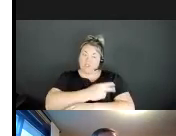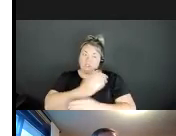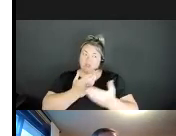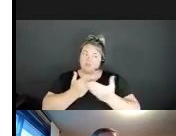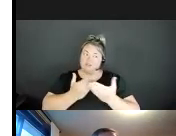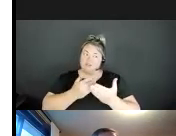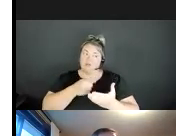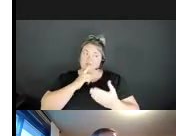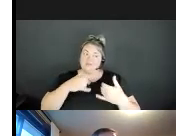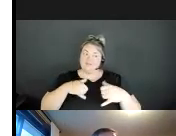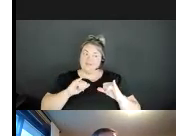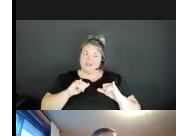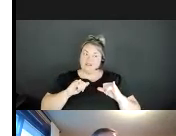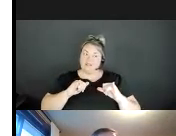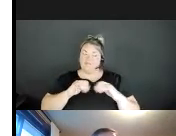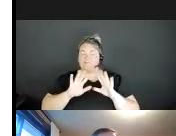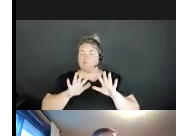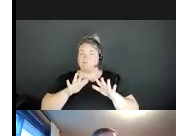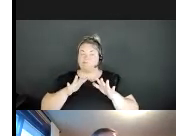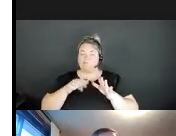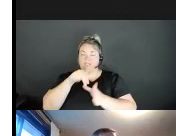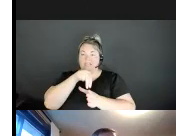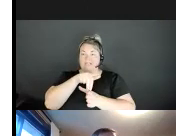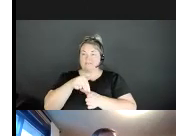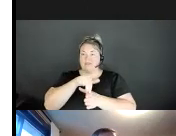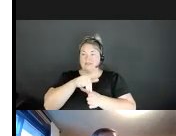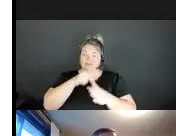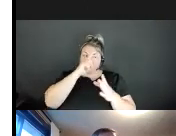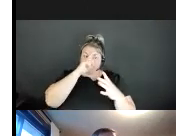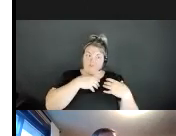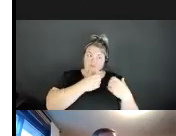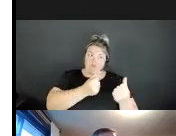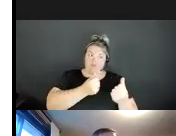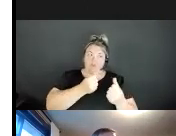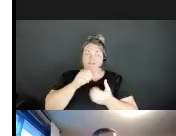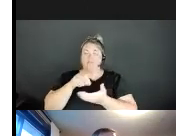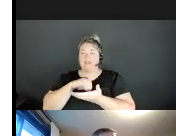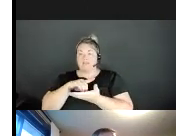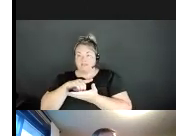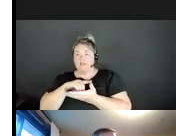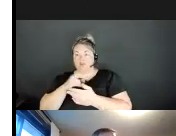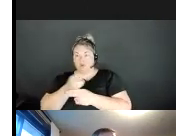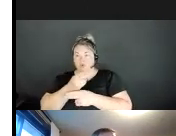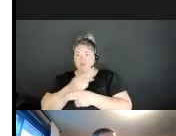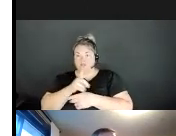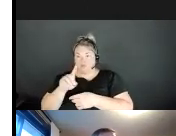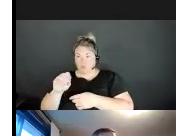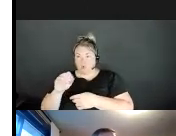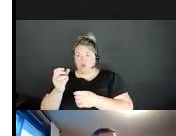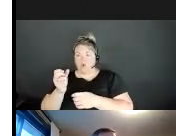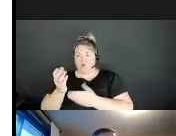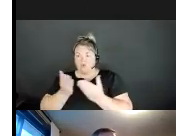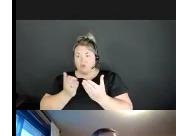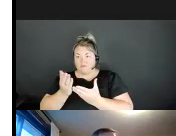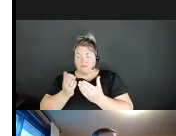there is still a split between mental health and substance use disorder services. The reason being